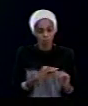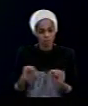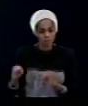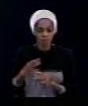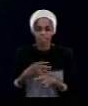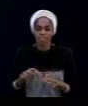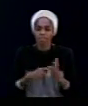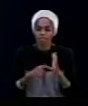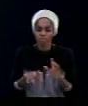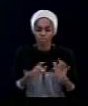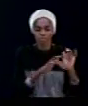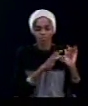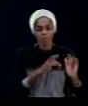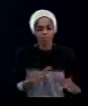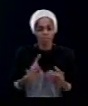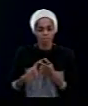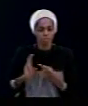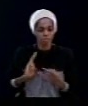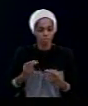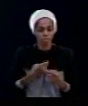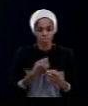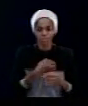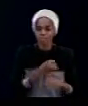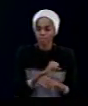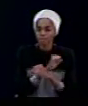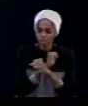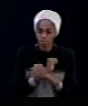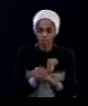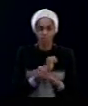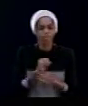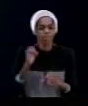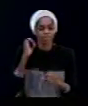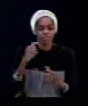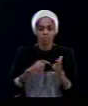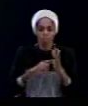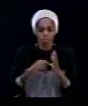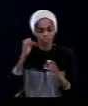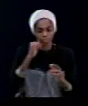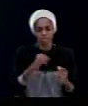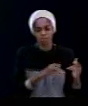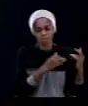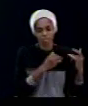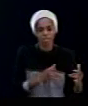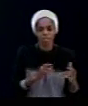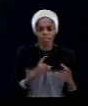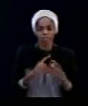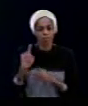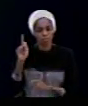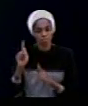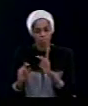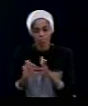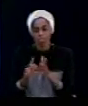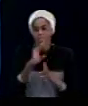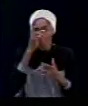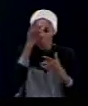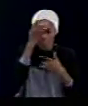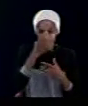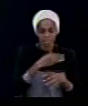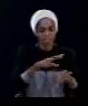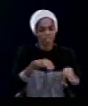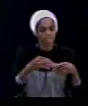showing his love to sinners by saving them. God is showing his mercy to people that are sick by healing